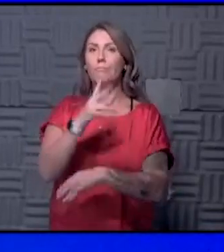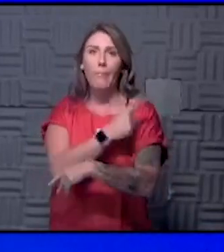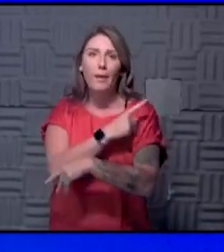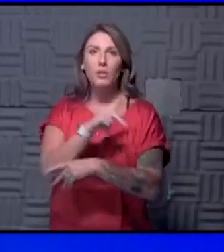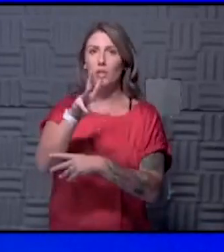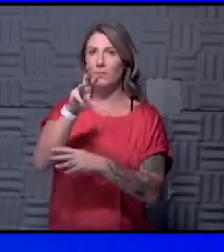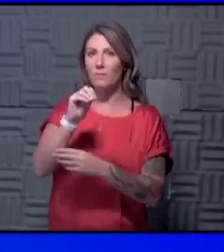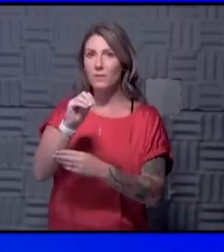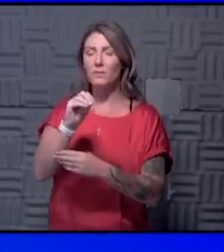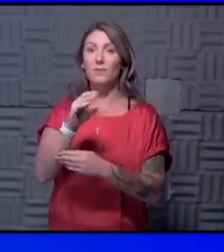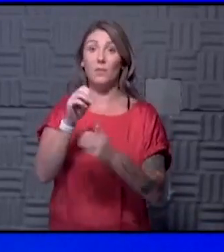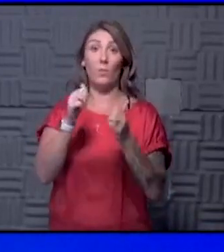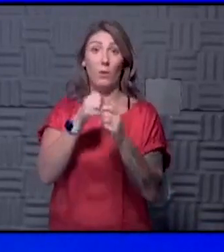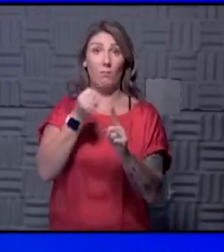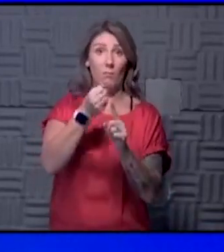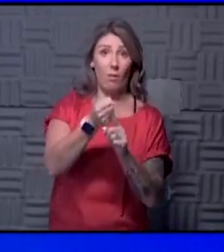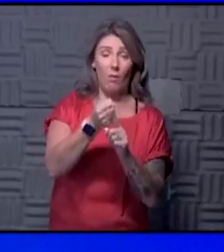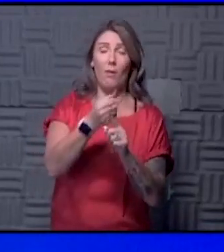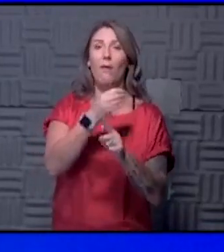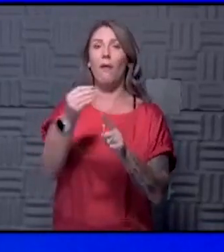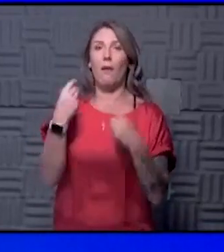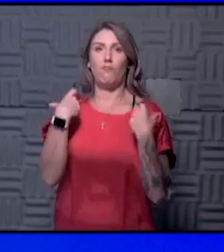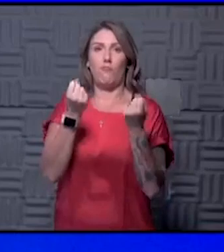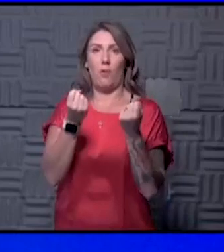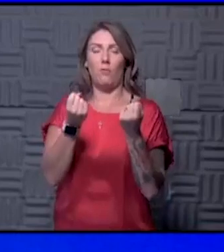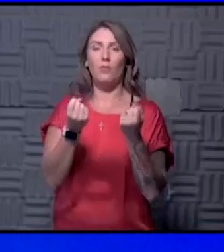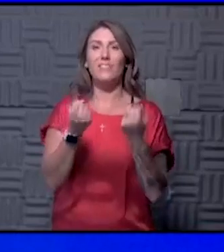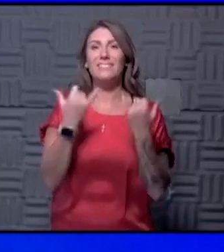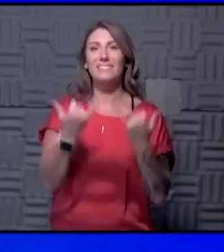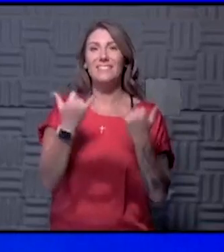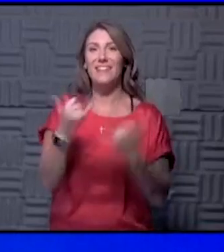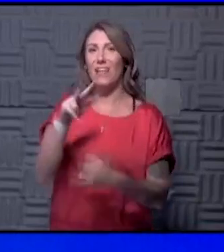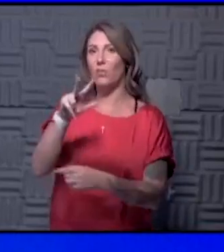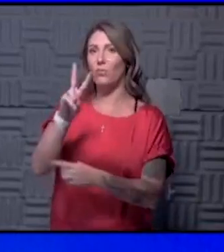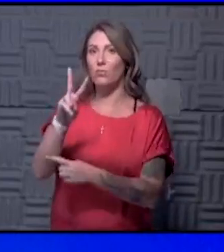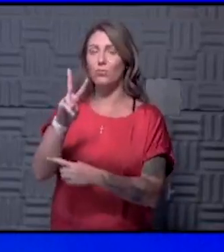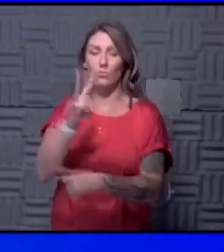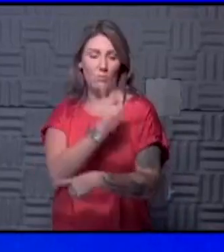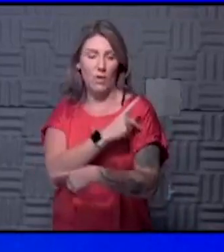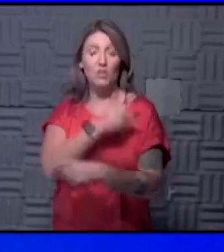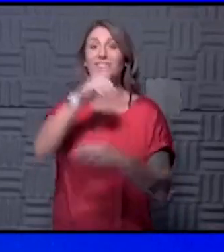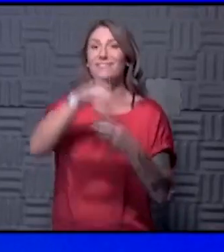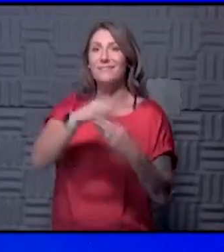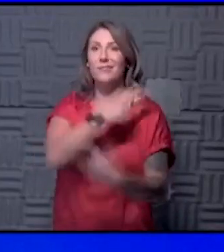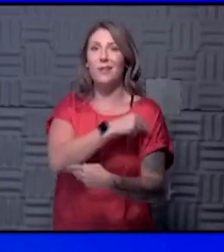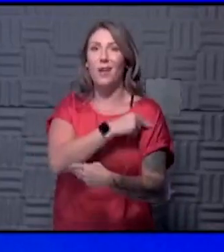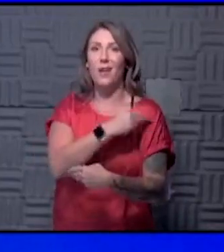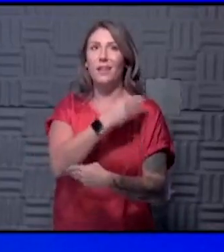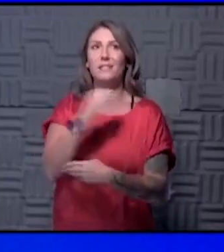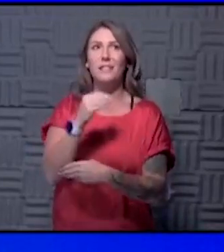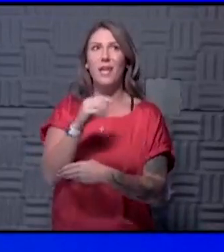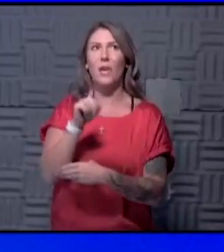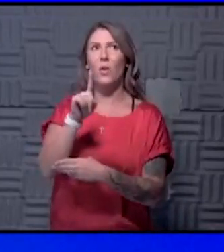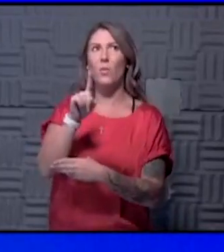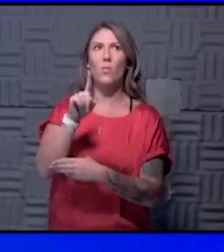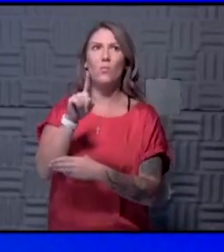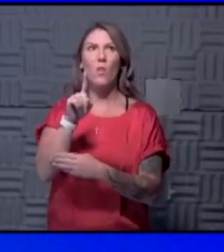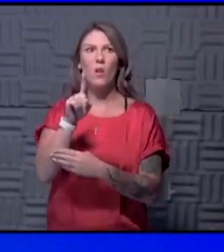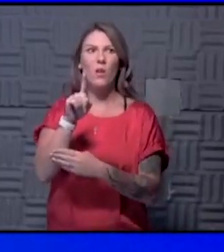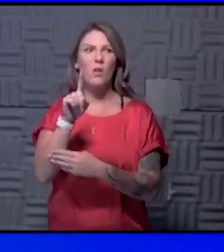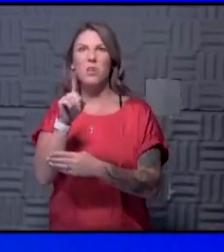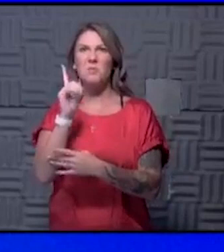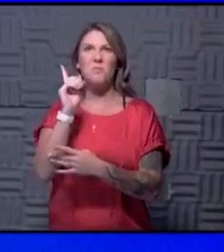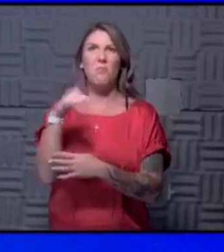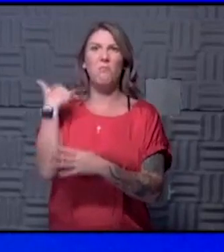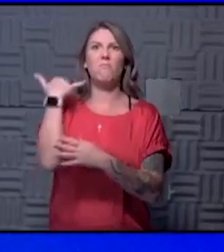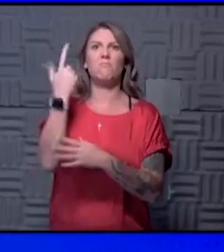the acute and the recovery. Today, we are at 32 patients in the hospital, and I think we are at 1.35 in the hospital